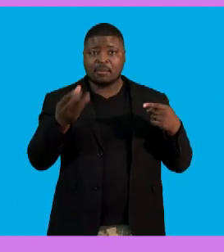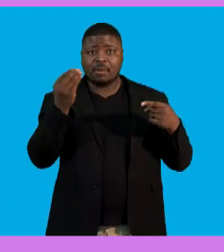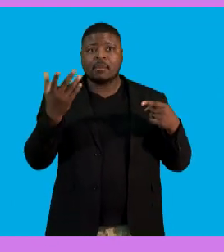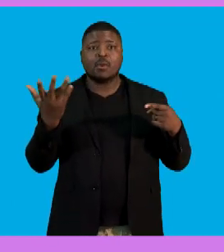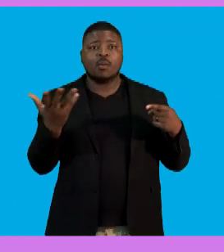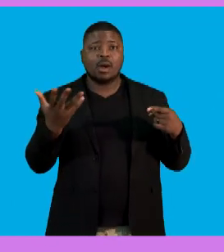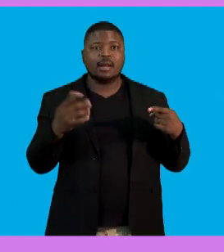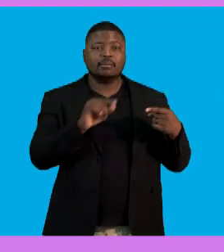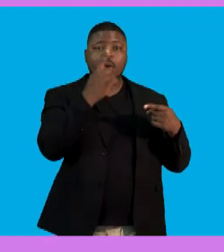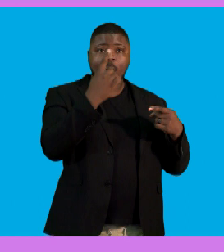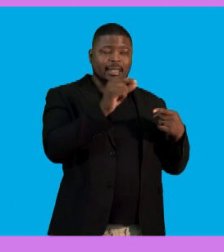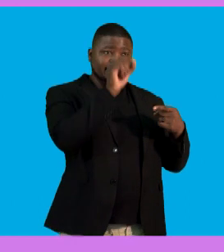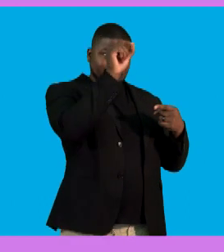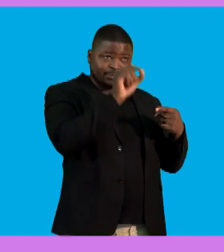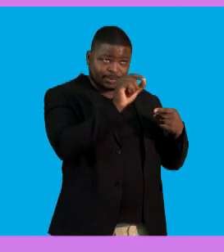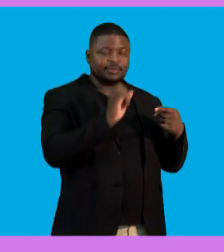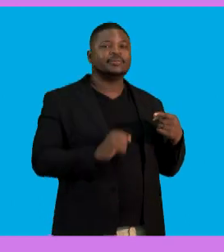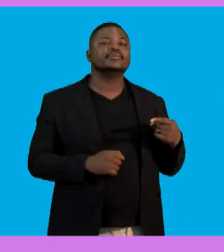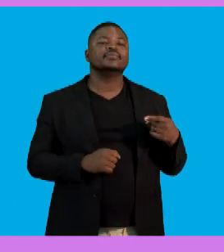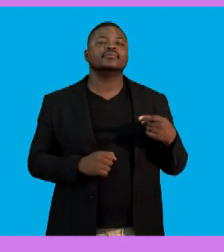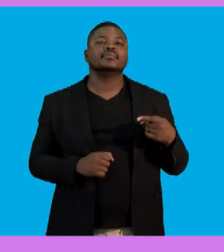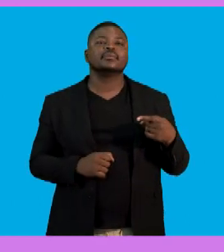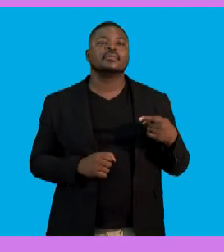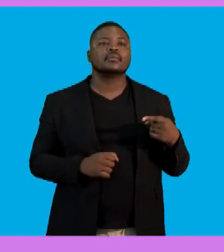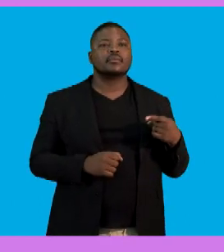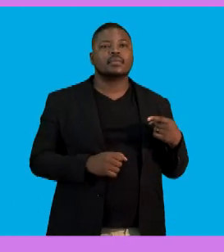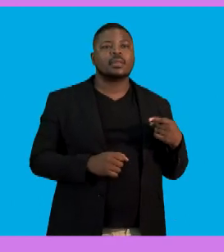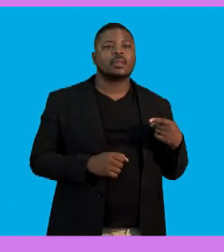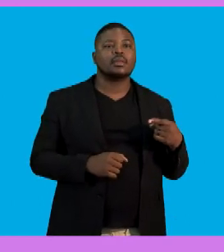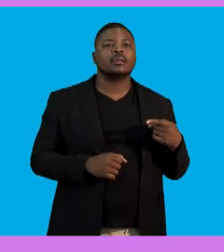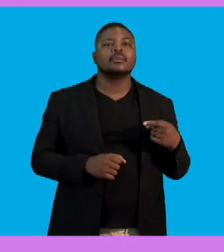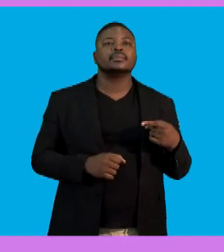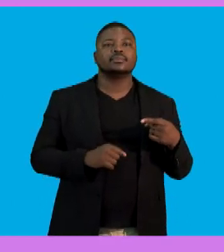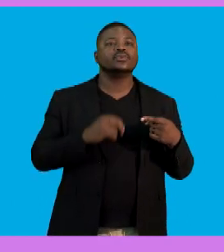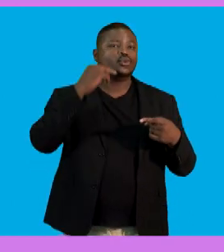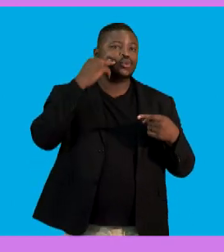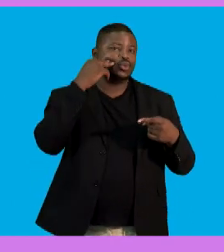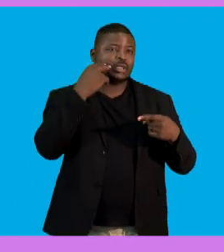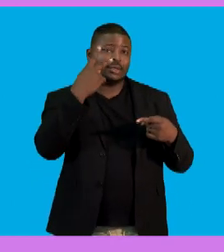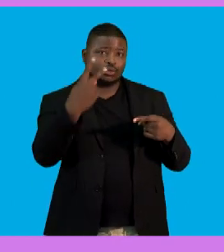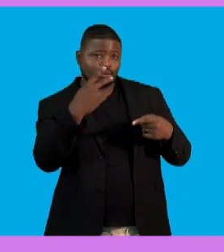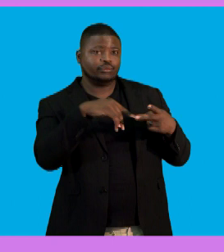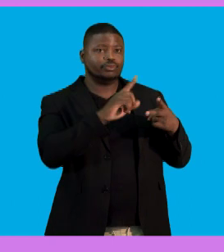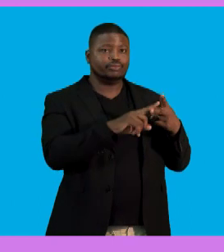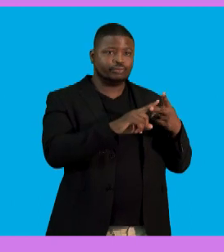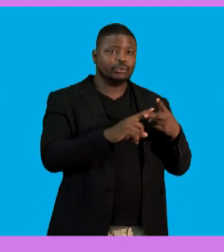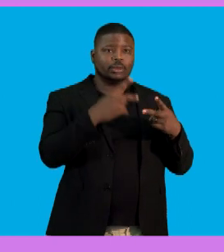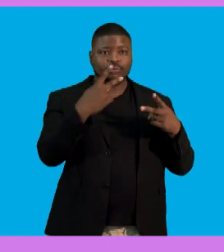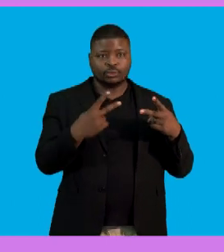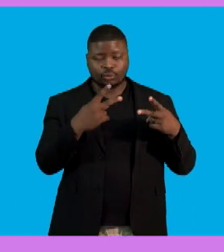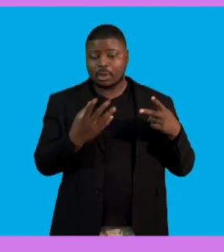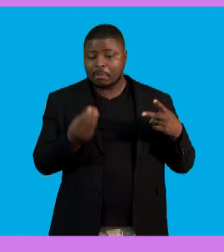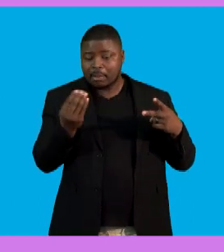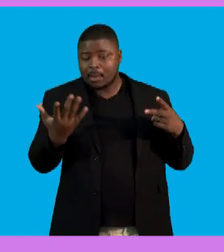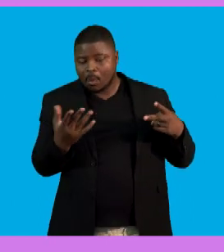table? Right there, I put a little stroke down like that. The next thing, let's work downwards. Chocolate 2, scratch that one off.